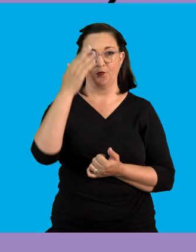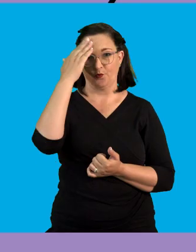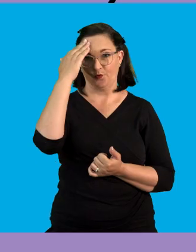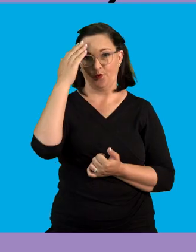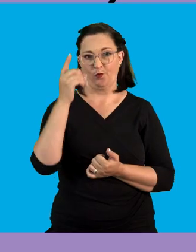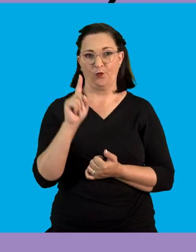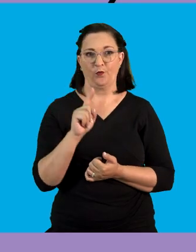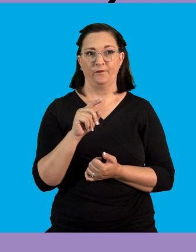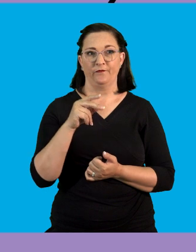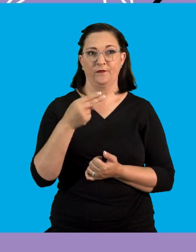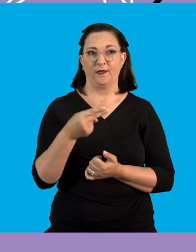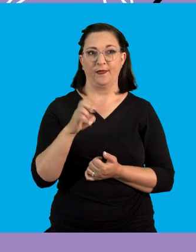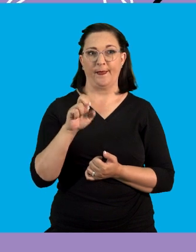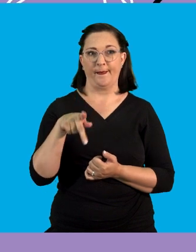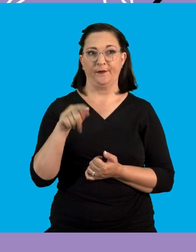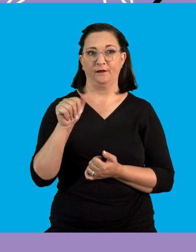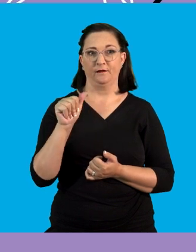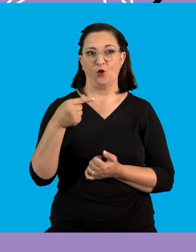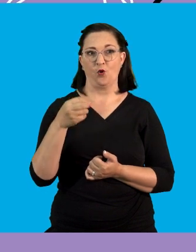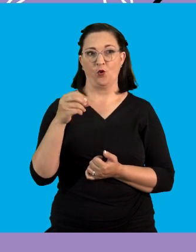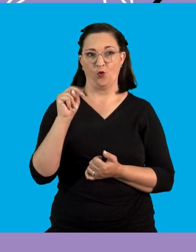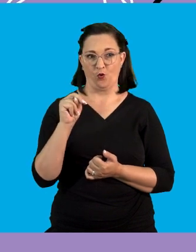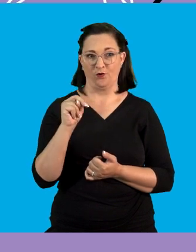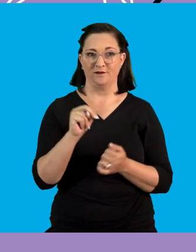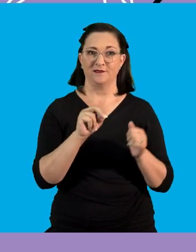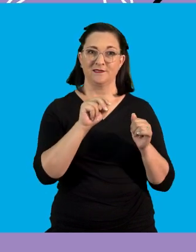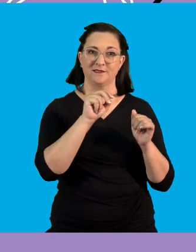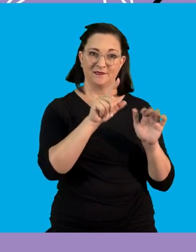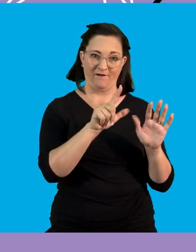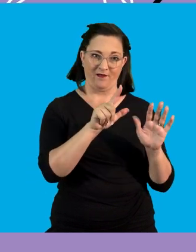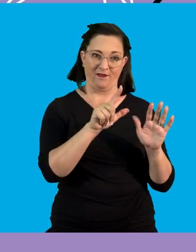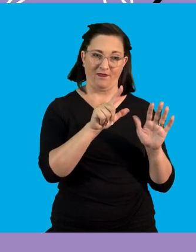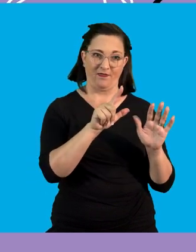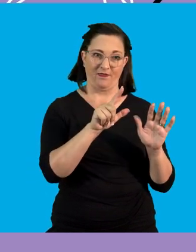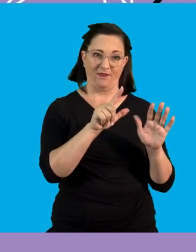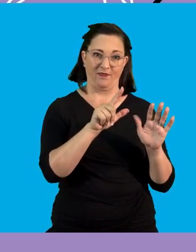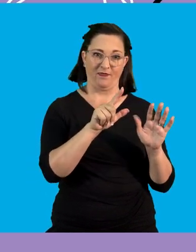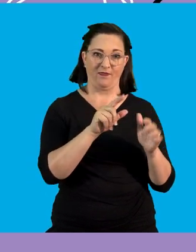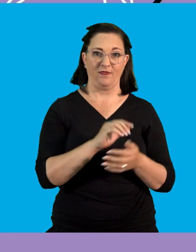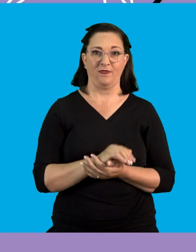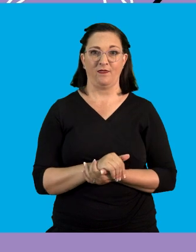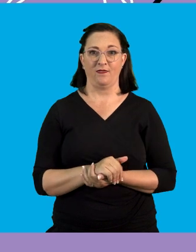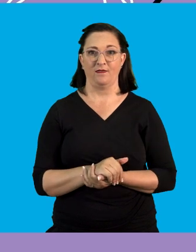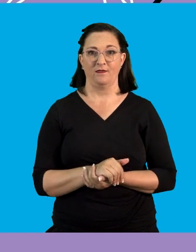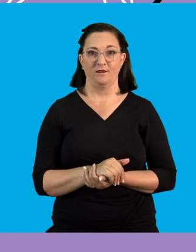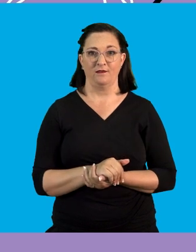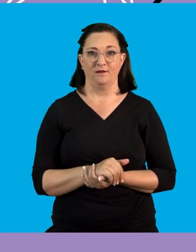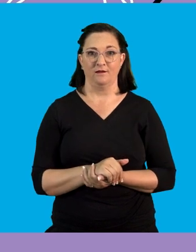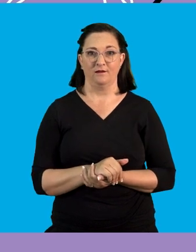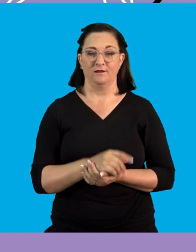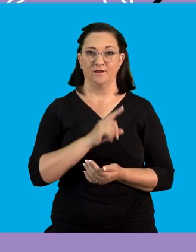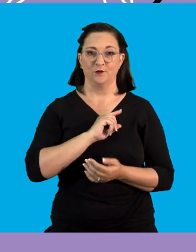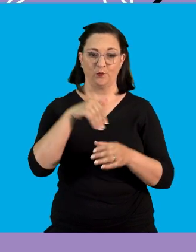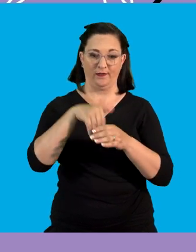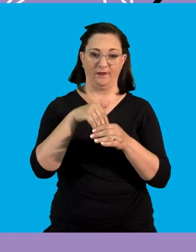back at what we did. Let's go back to the one before. It is a heptagon, and a heptagon has 7